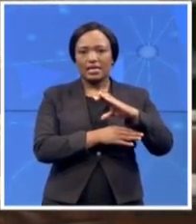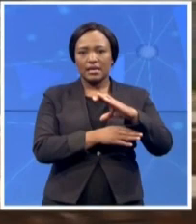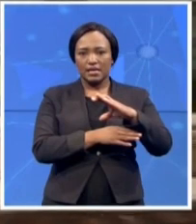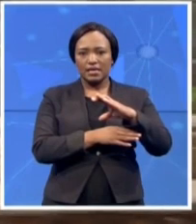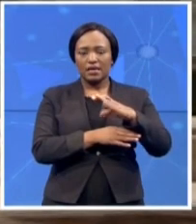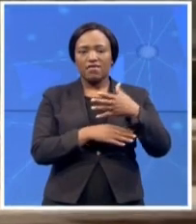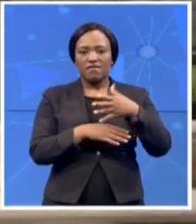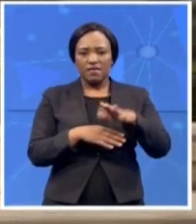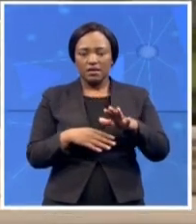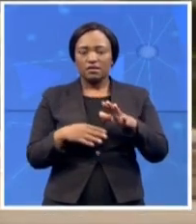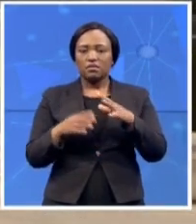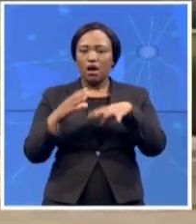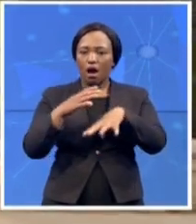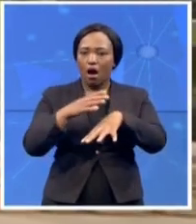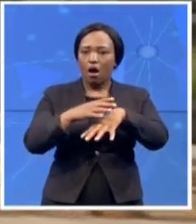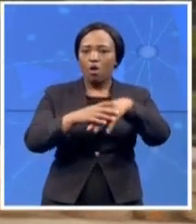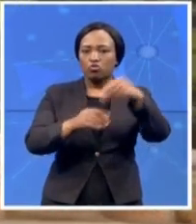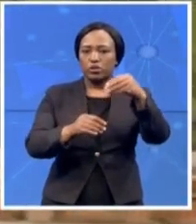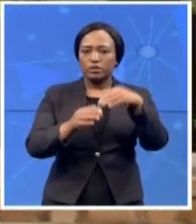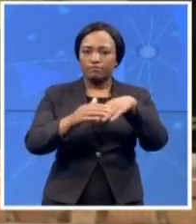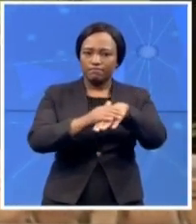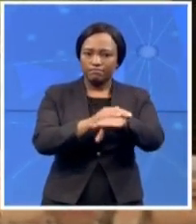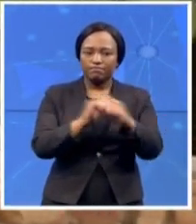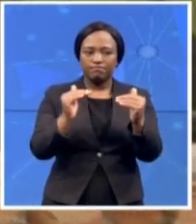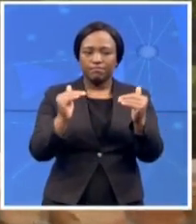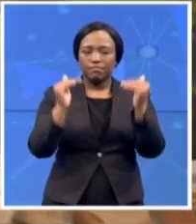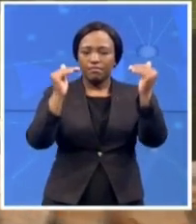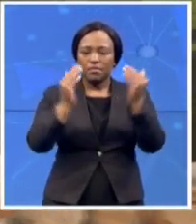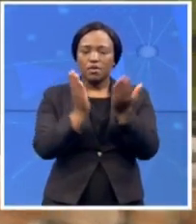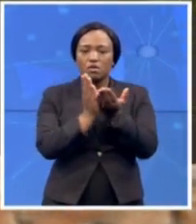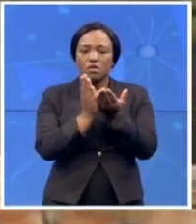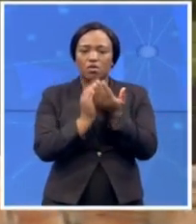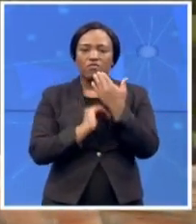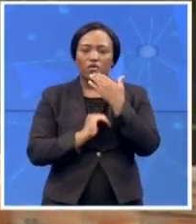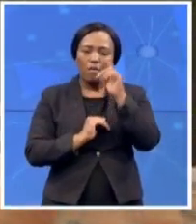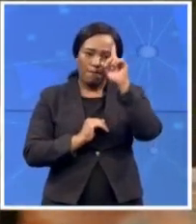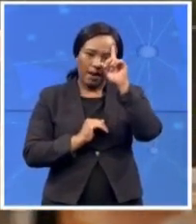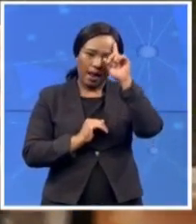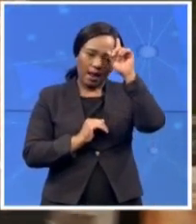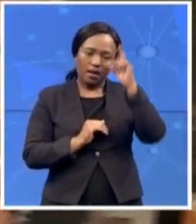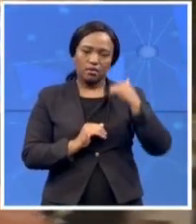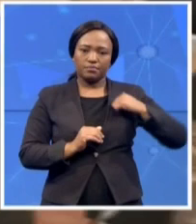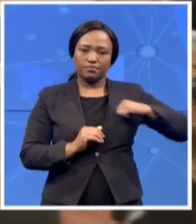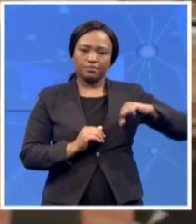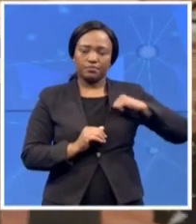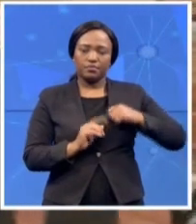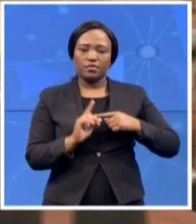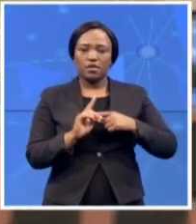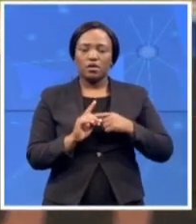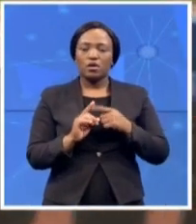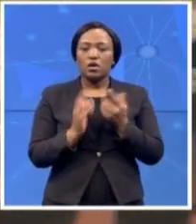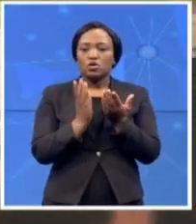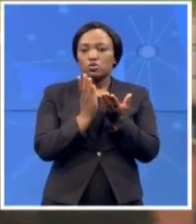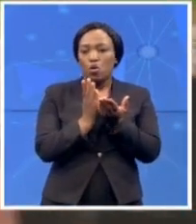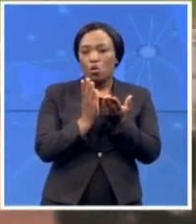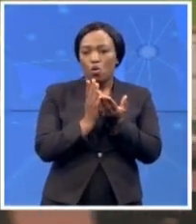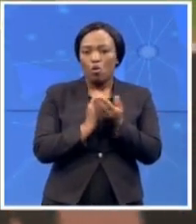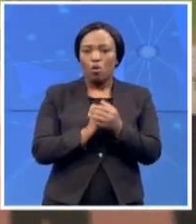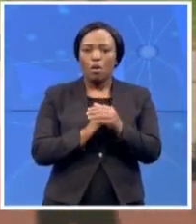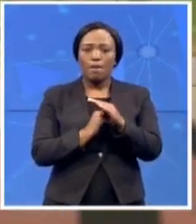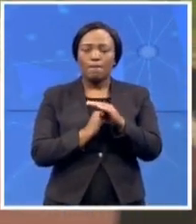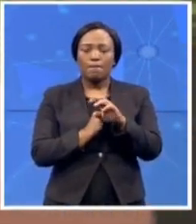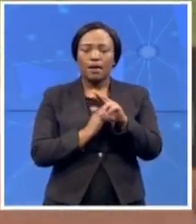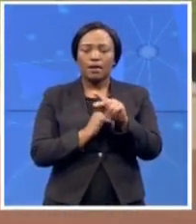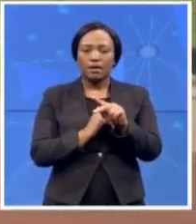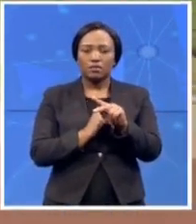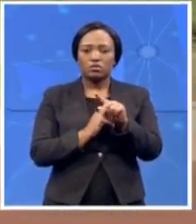high school within the Nelson Mandela Metro, which is Bethalsdorp Secondary High School, educating these youngsters about